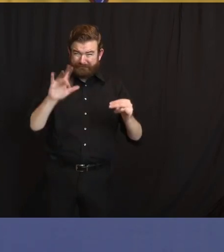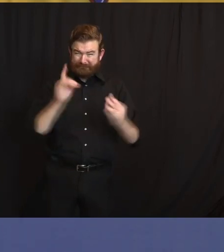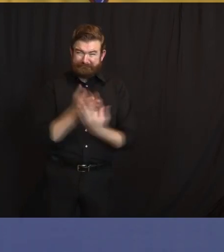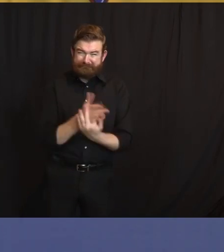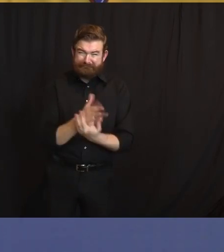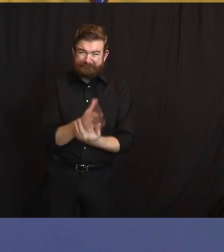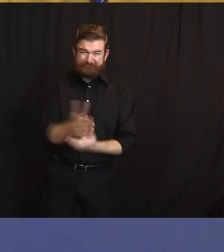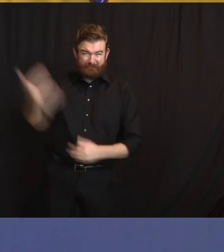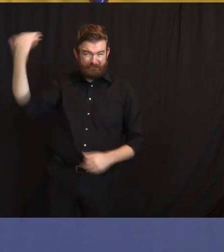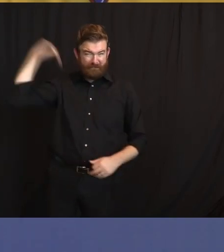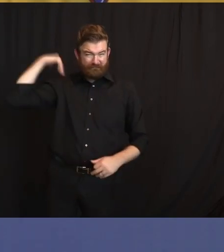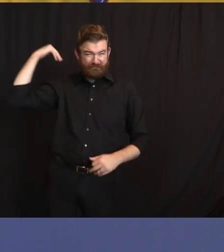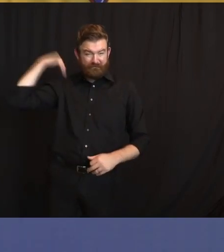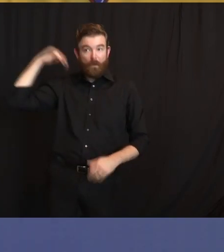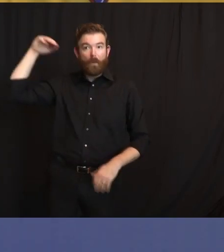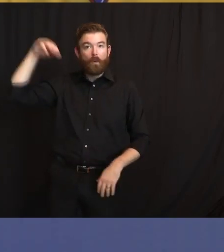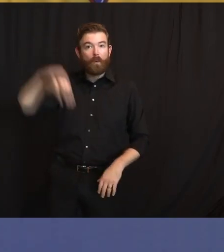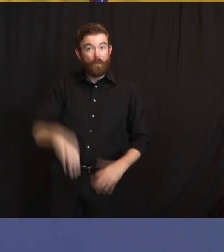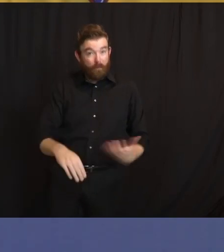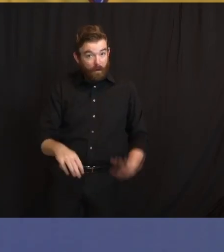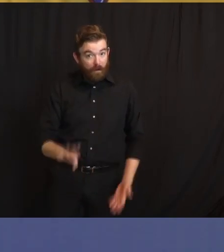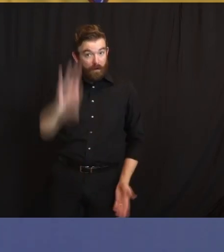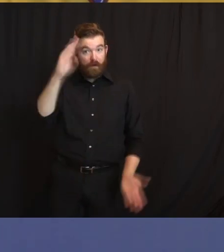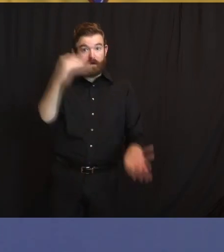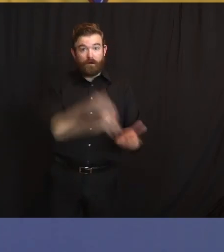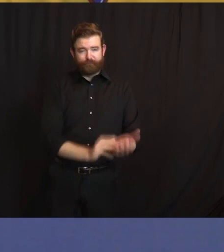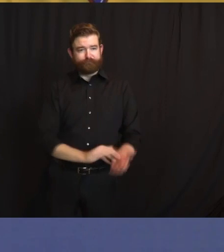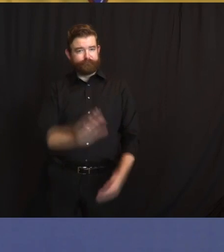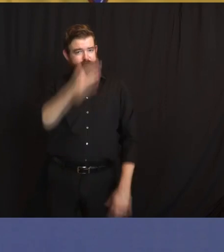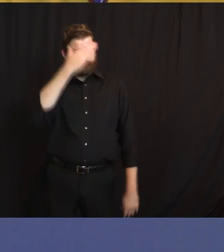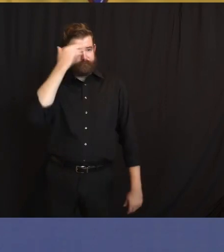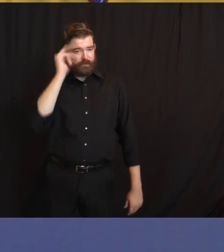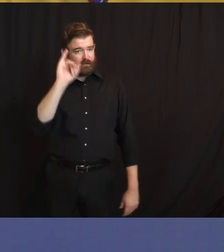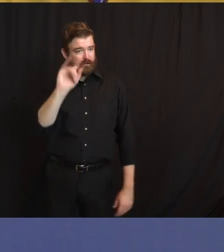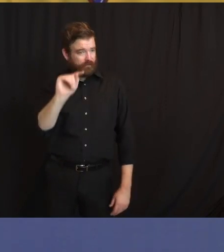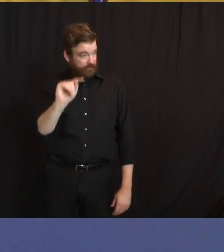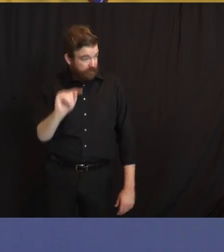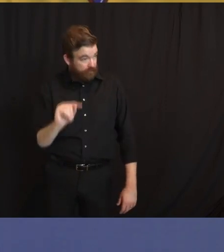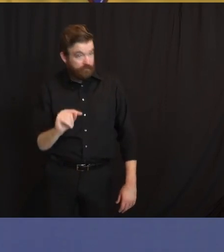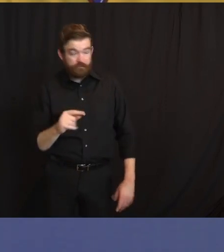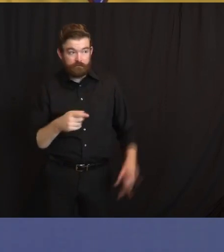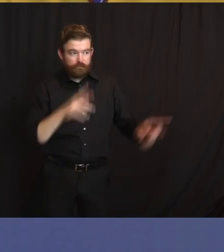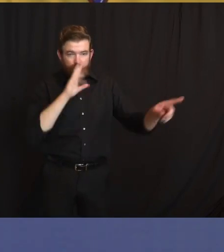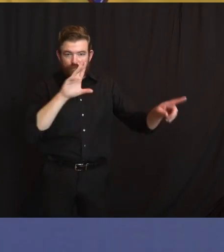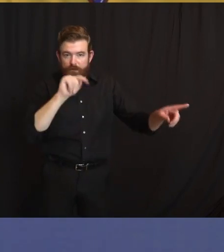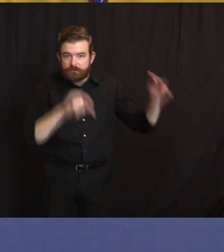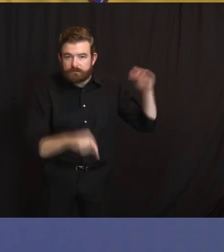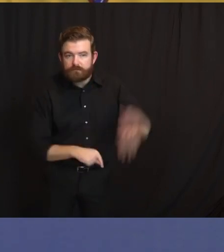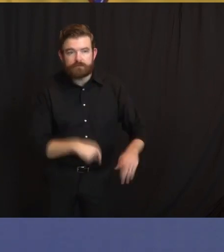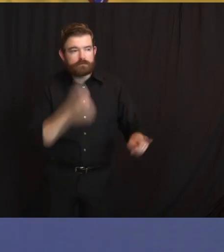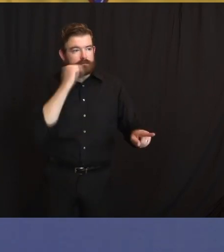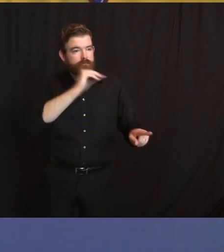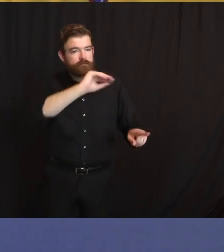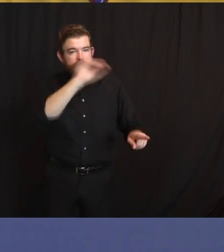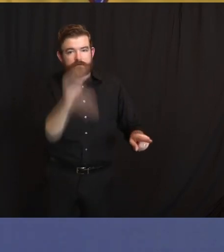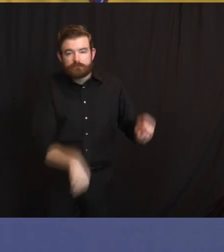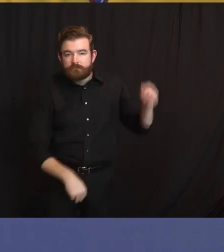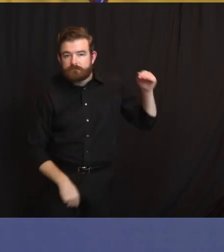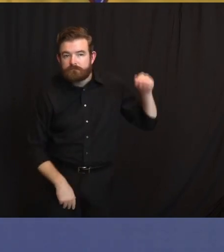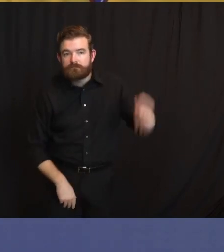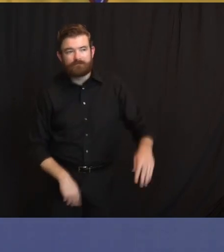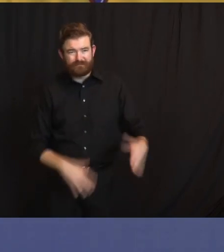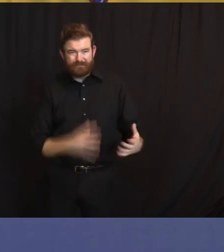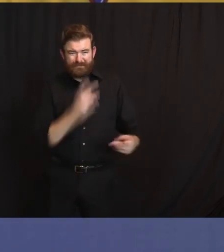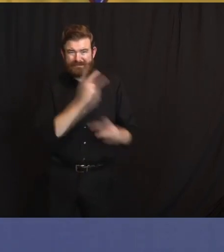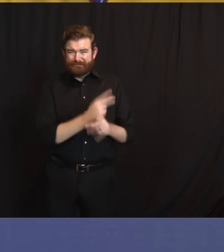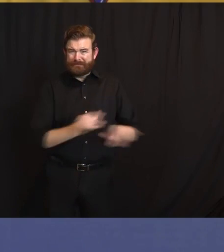the rates of transmission and spot positivities. Everything we do is to keep that progress up. And